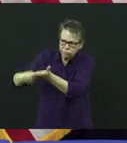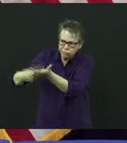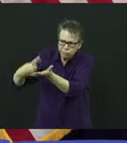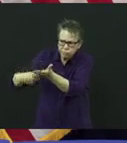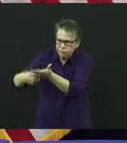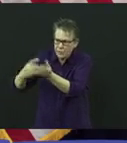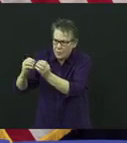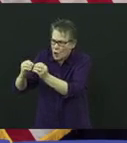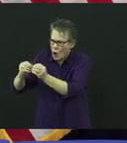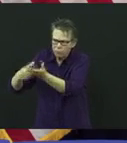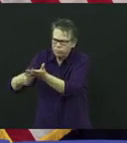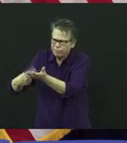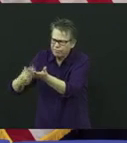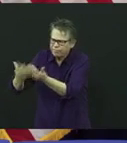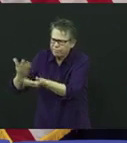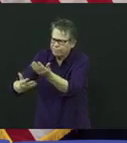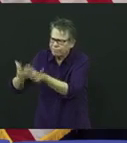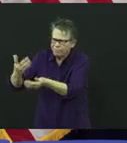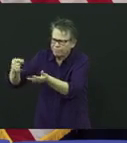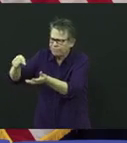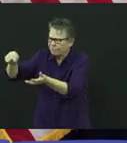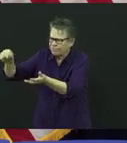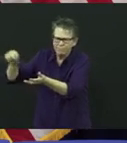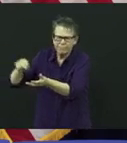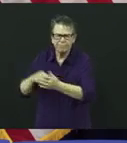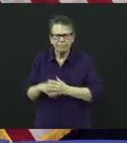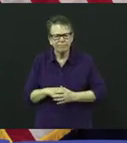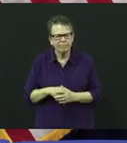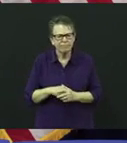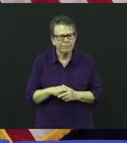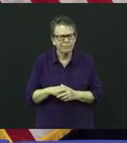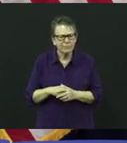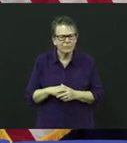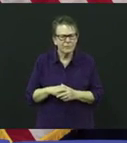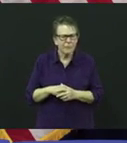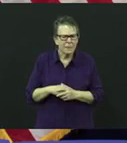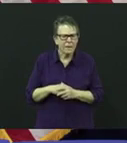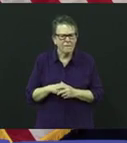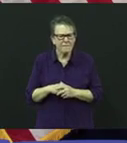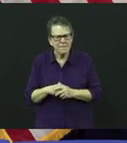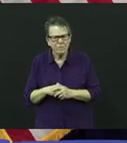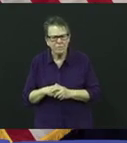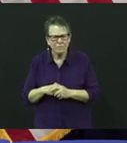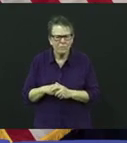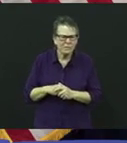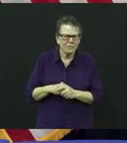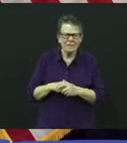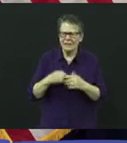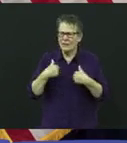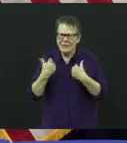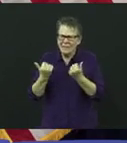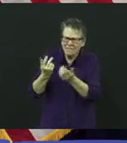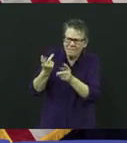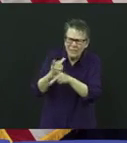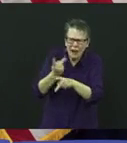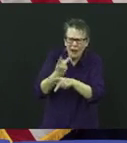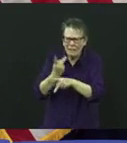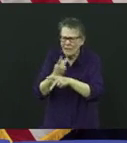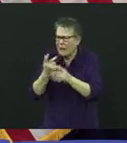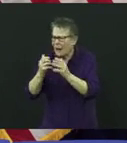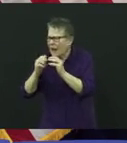And again, yes, the number of positives is big. It's getting bigger. It will continue to do so over the coming